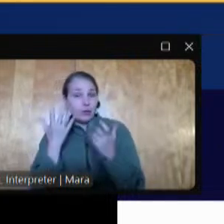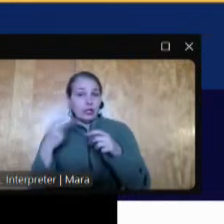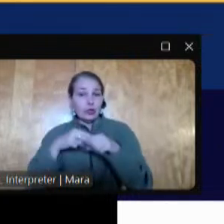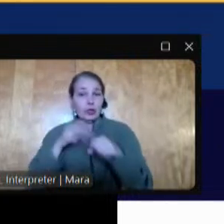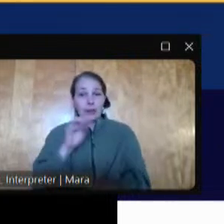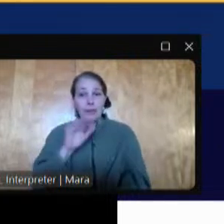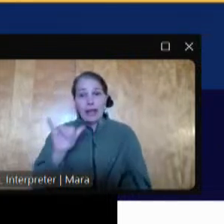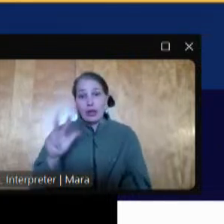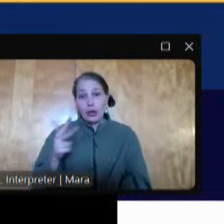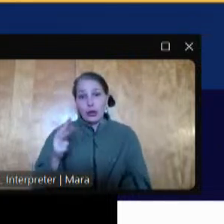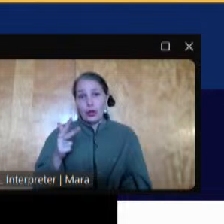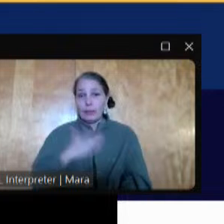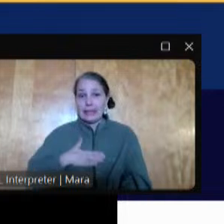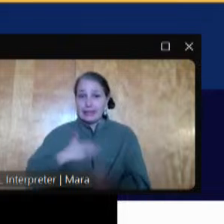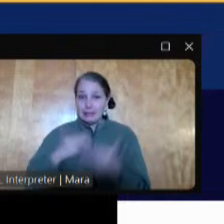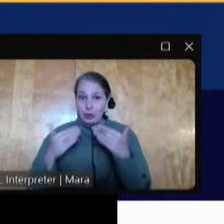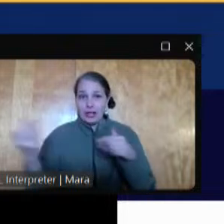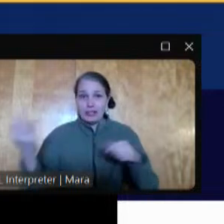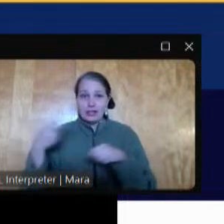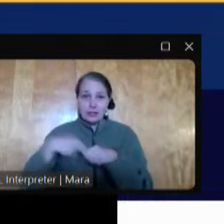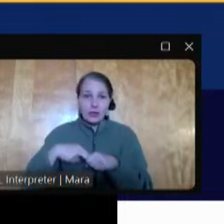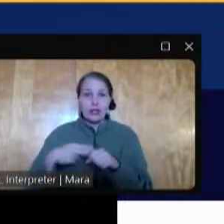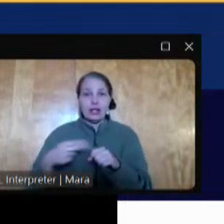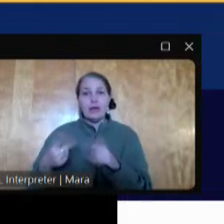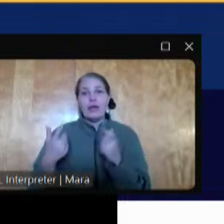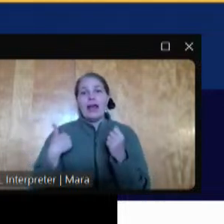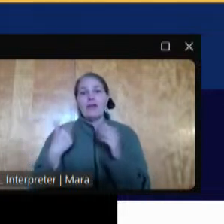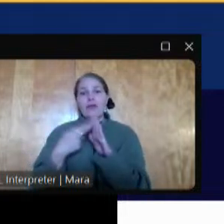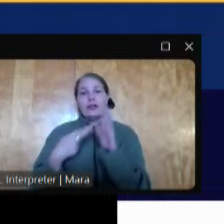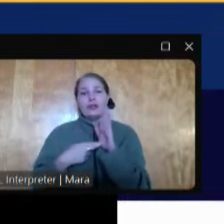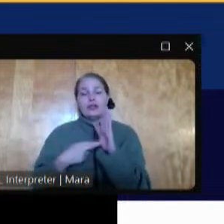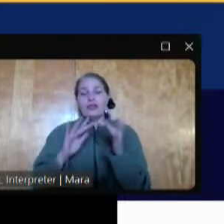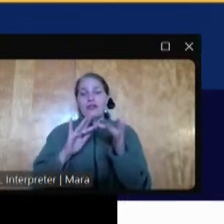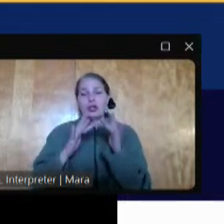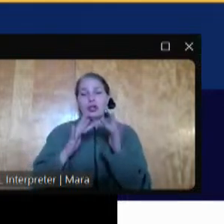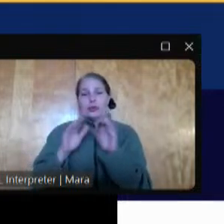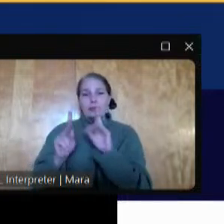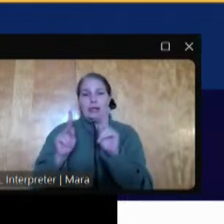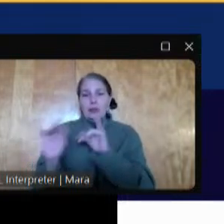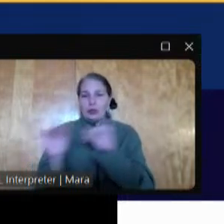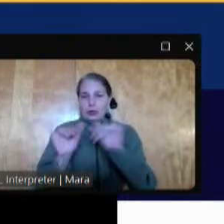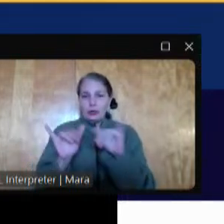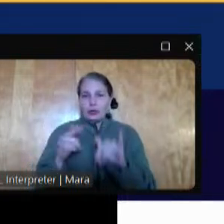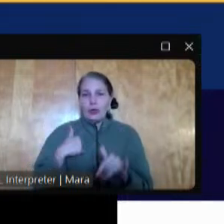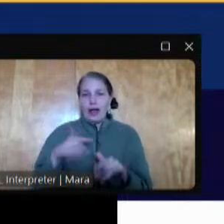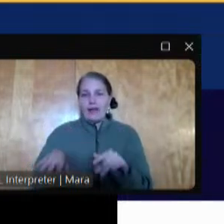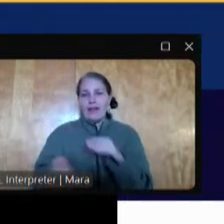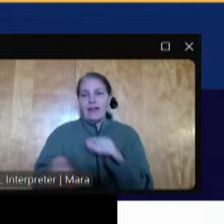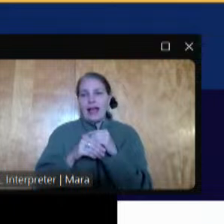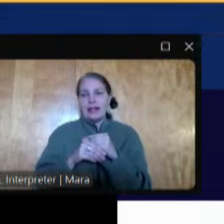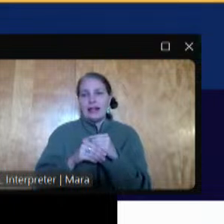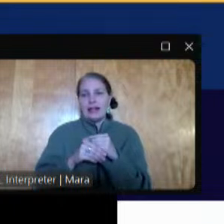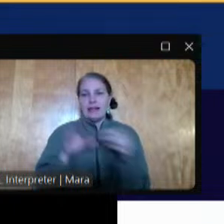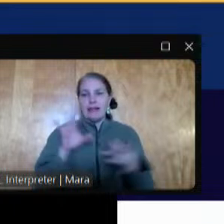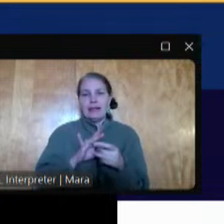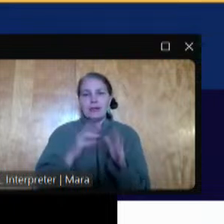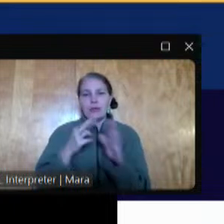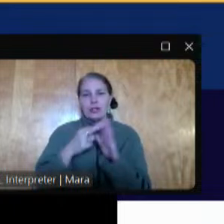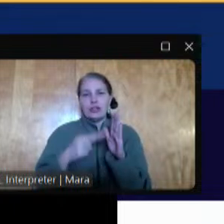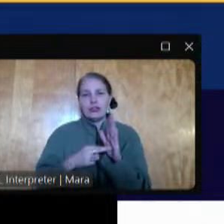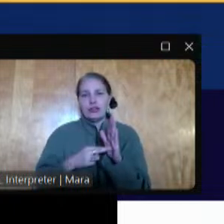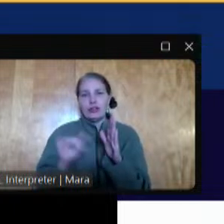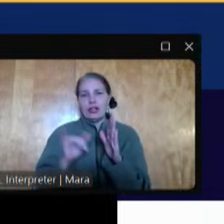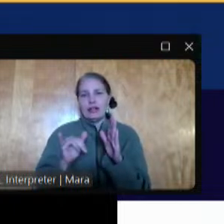So would love to hear you and make sure your voice is heard and captured. I'll put the links to register and the link to reach out to us in the chat. Otherwise, I'll monitor